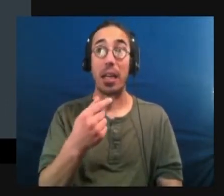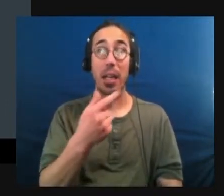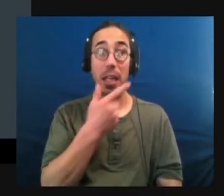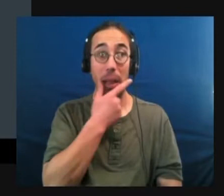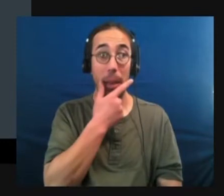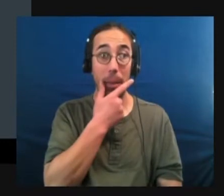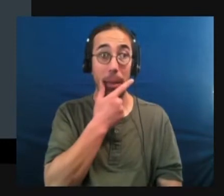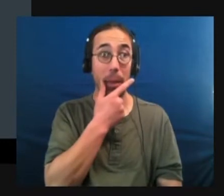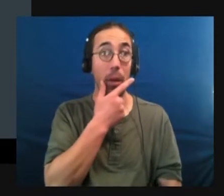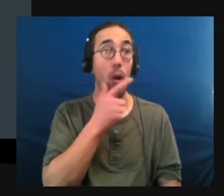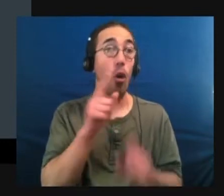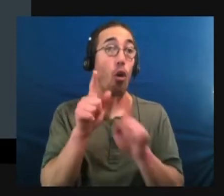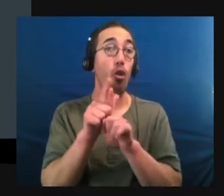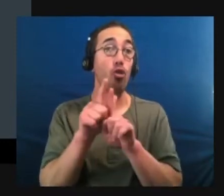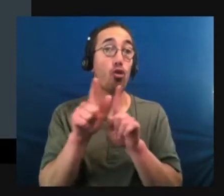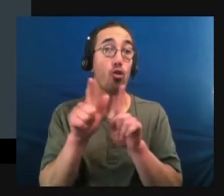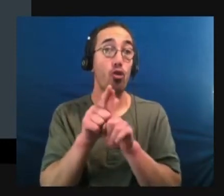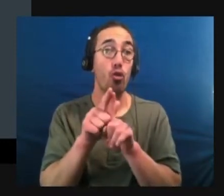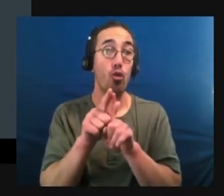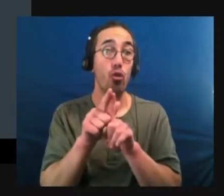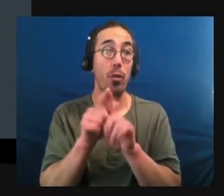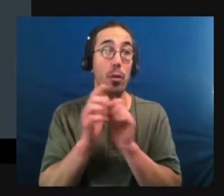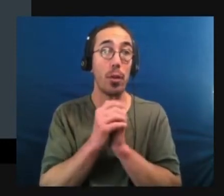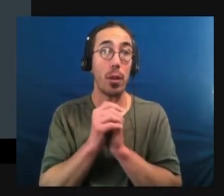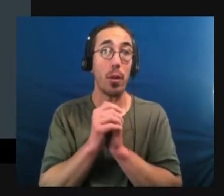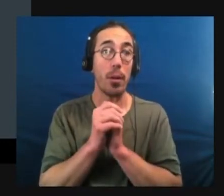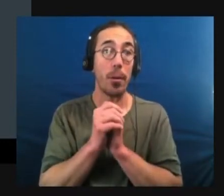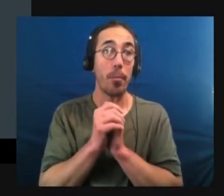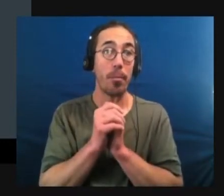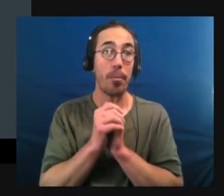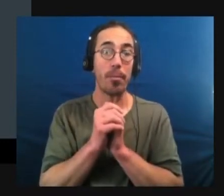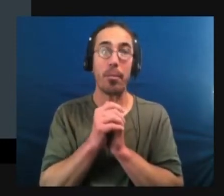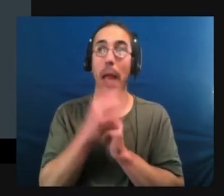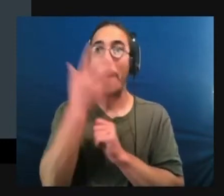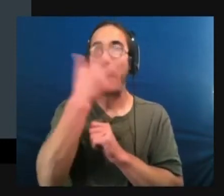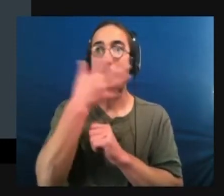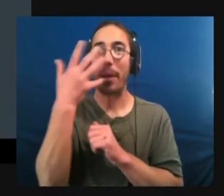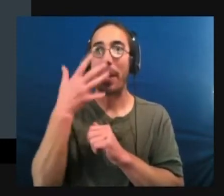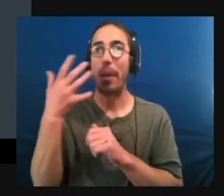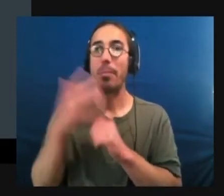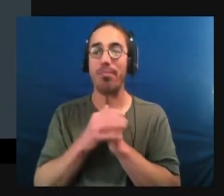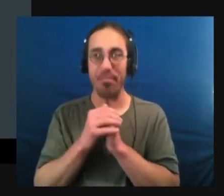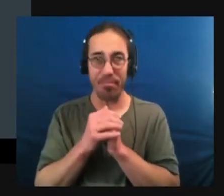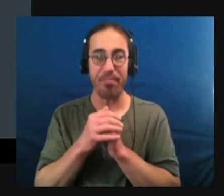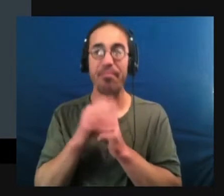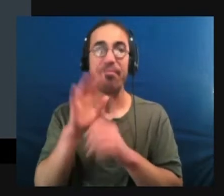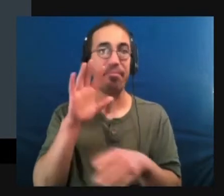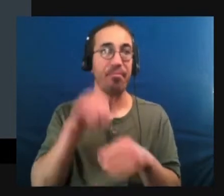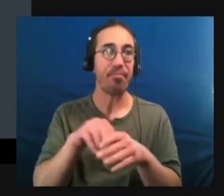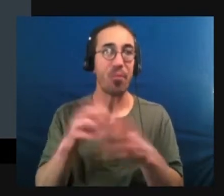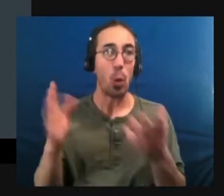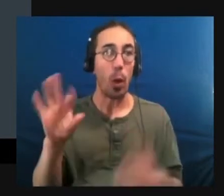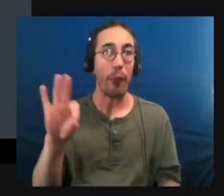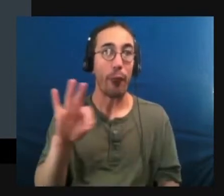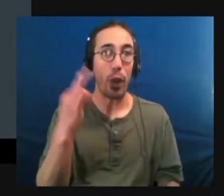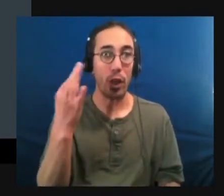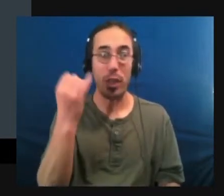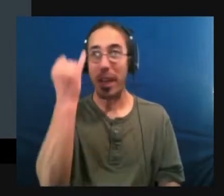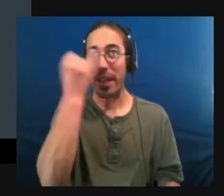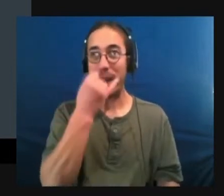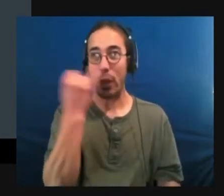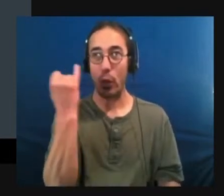my Penobscot plus immigrant identity. The immigrant identity includes French, Italian,